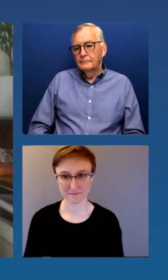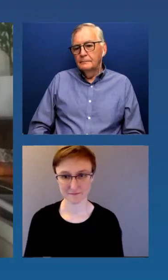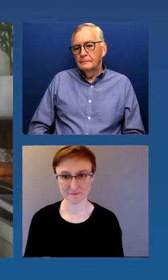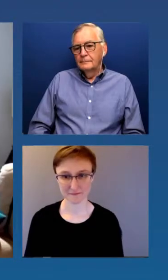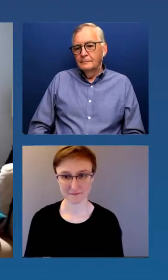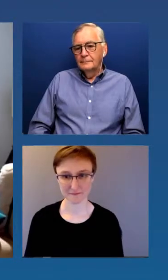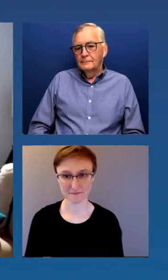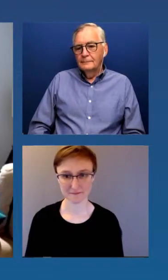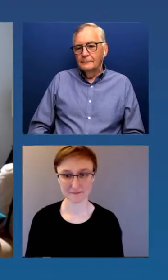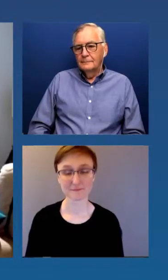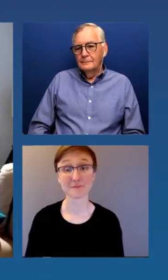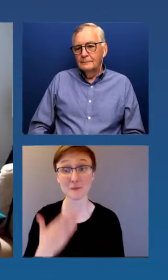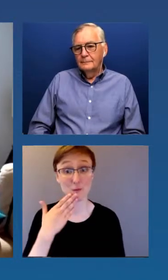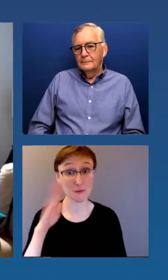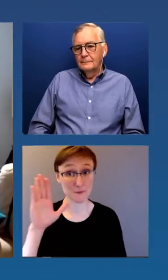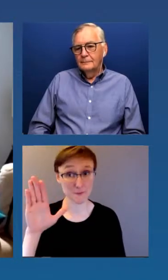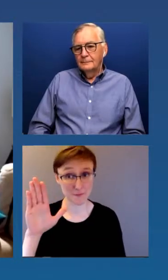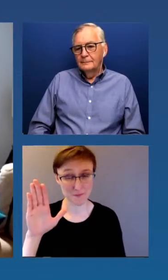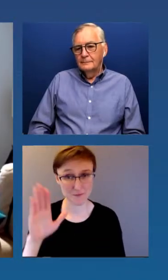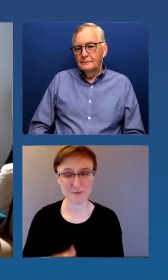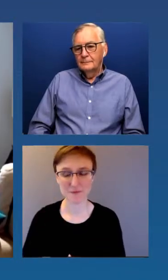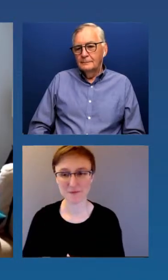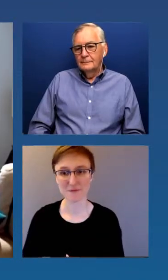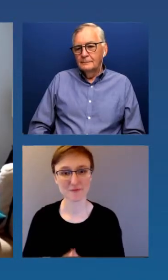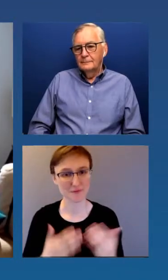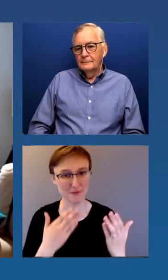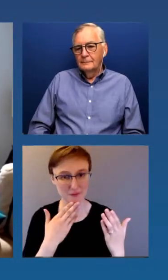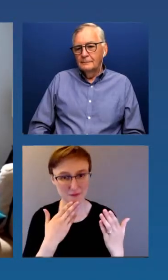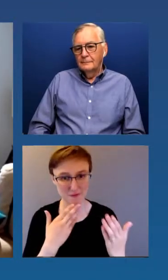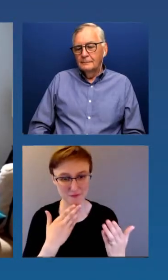Good afternoon, everyone. Thank you, Andrea.